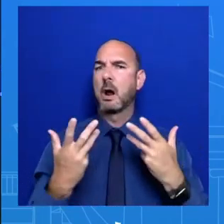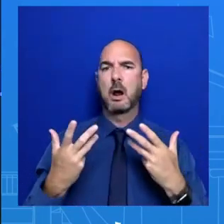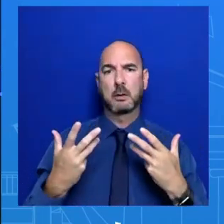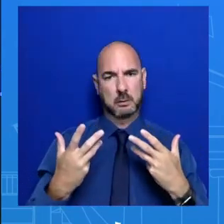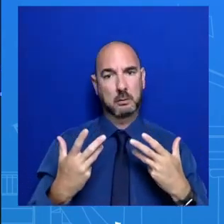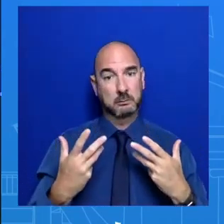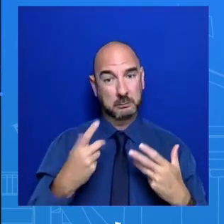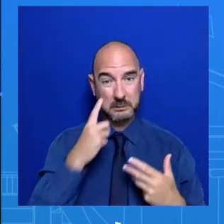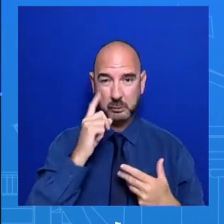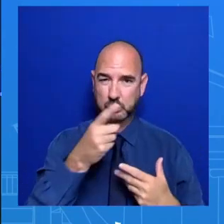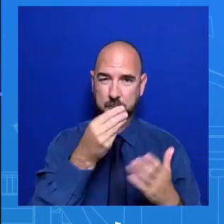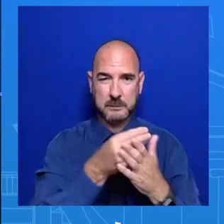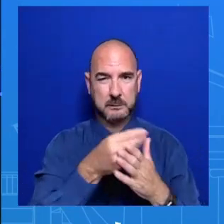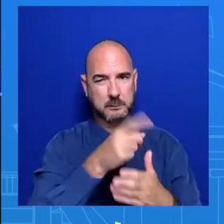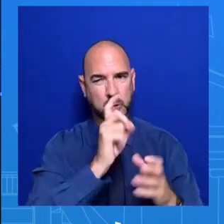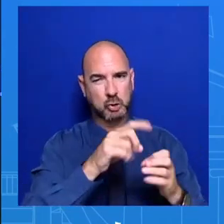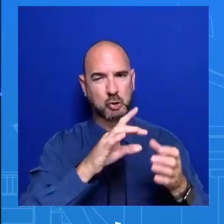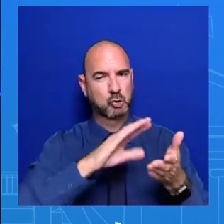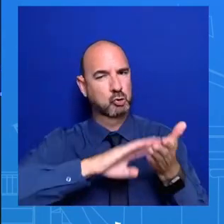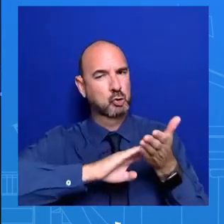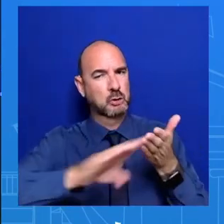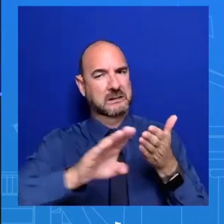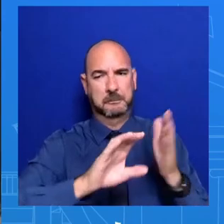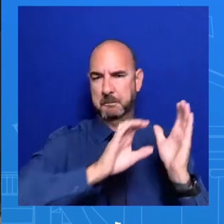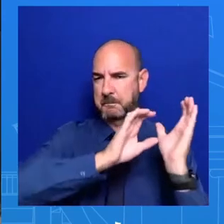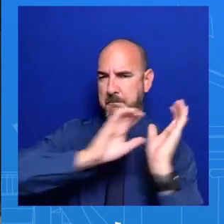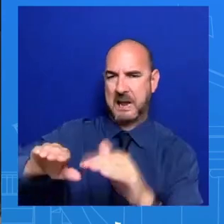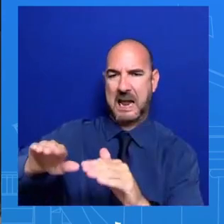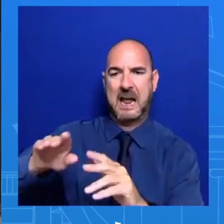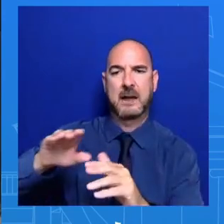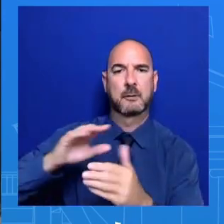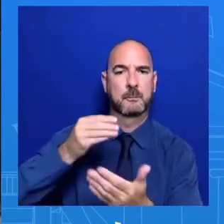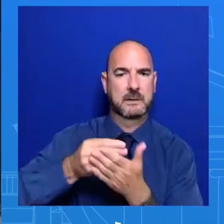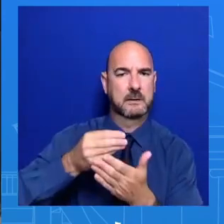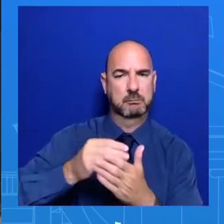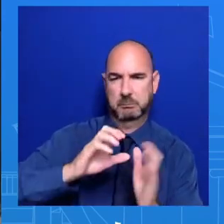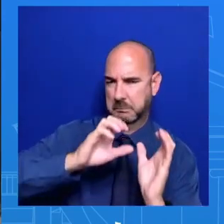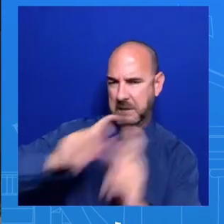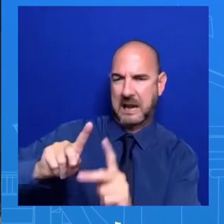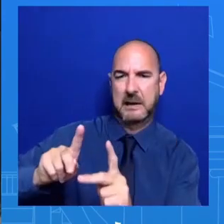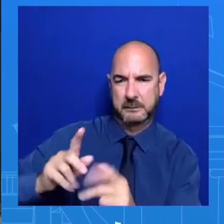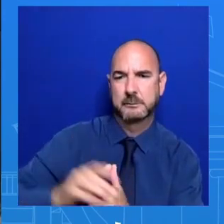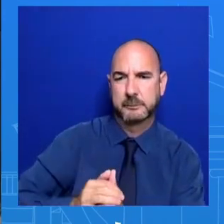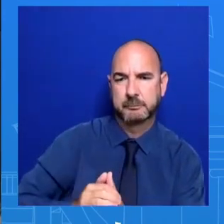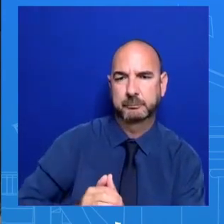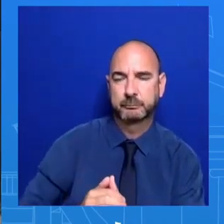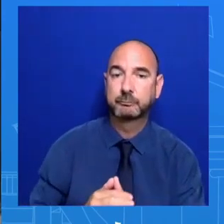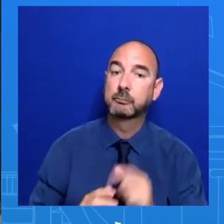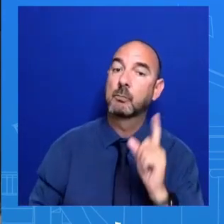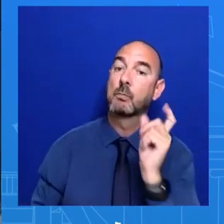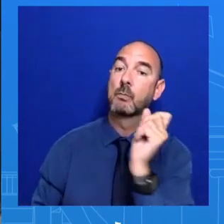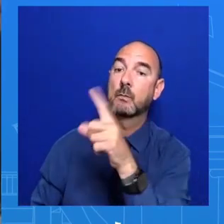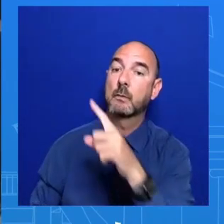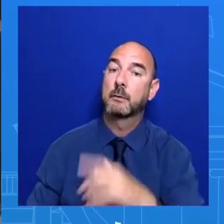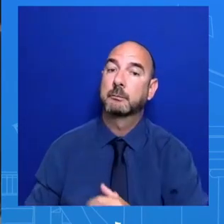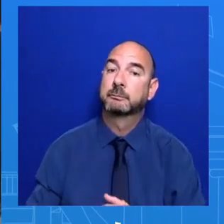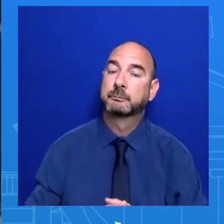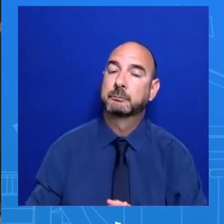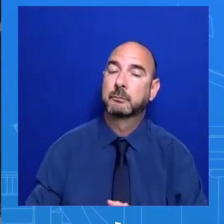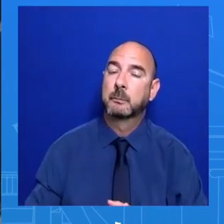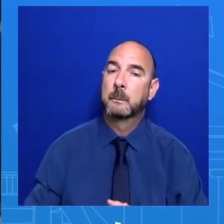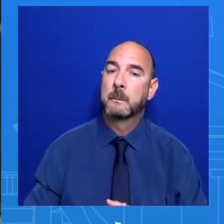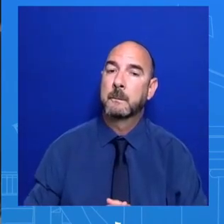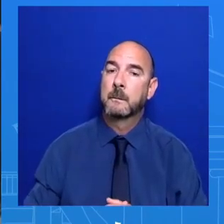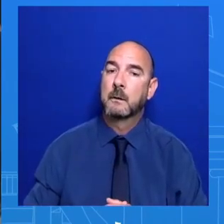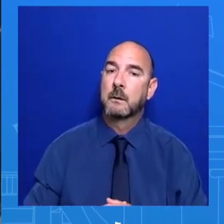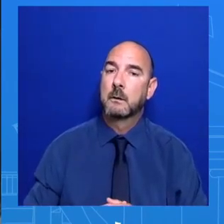the necessary safeguards, but they should continue to flow. And also, Leader Schumer is in talks with the Speaker to invite Netanyahu to come and address Congress. Does the President